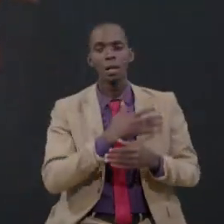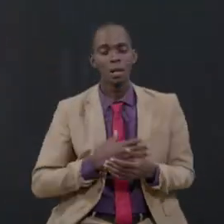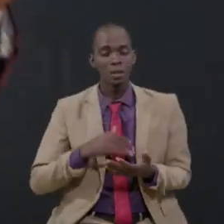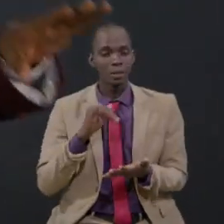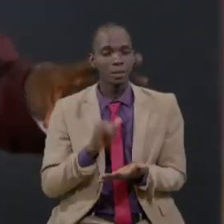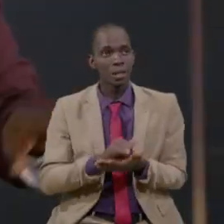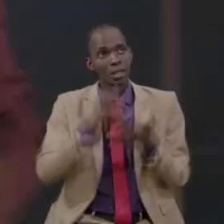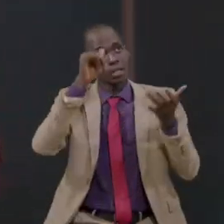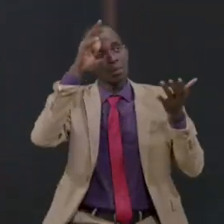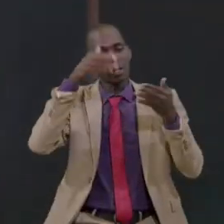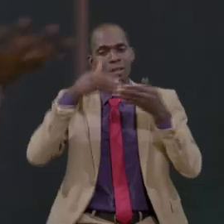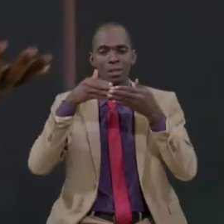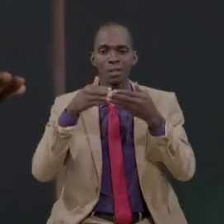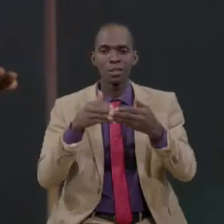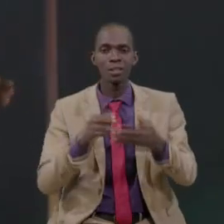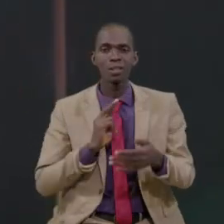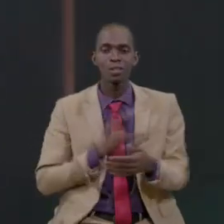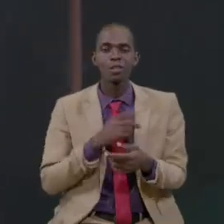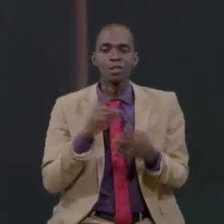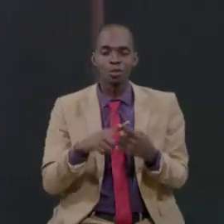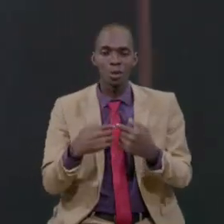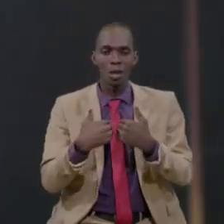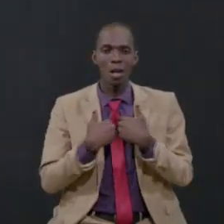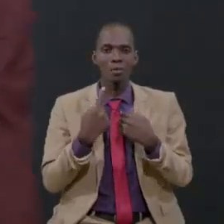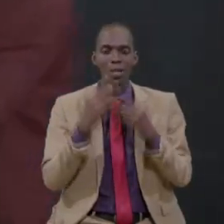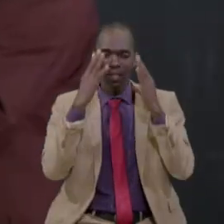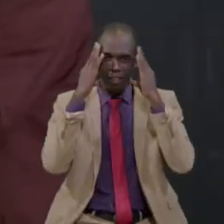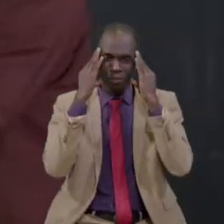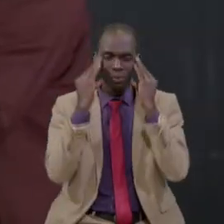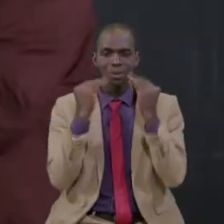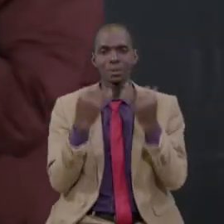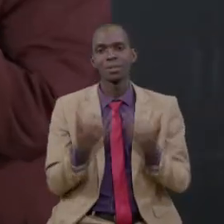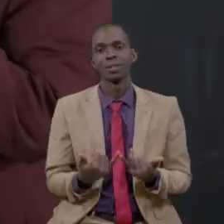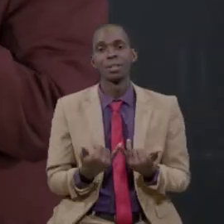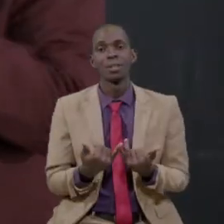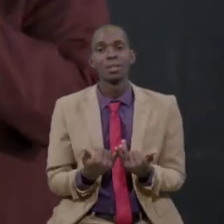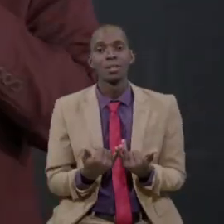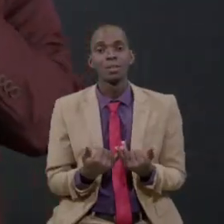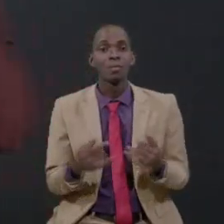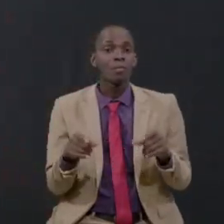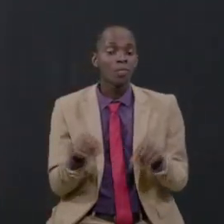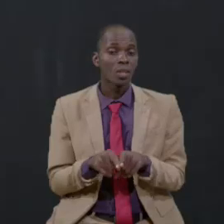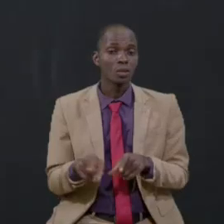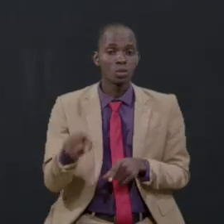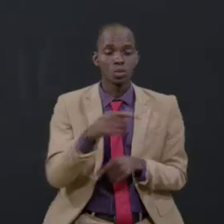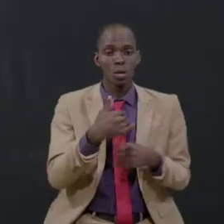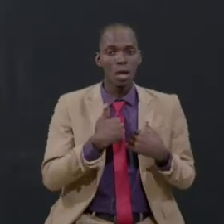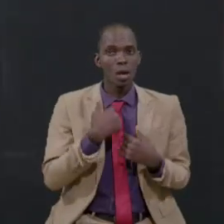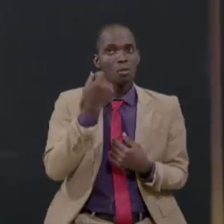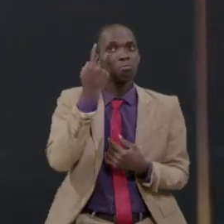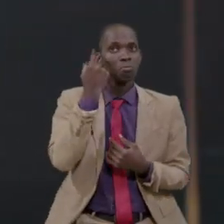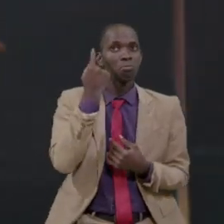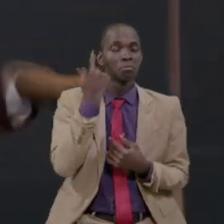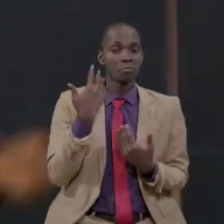the experience now. As we have understood, as we're